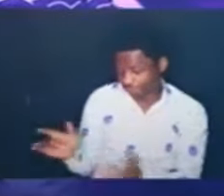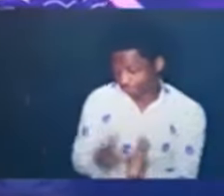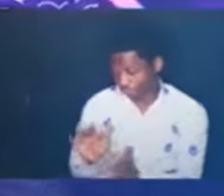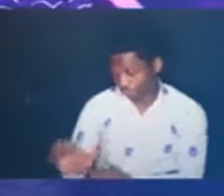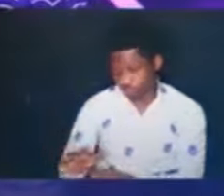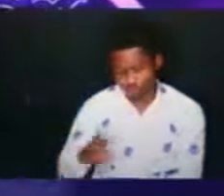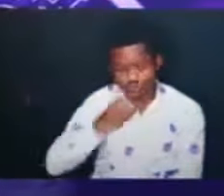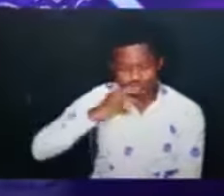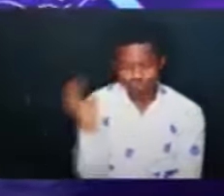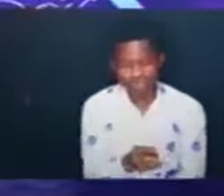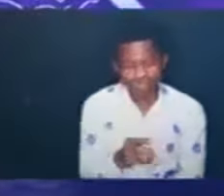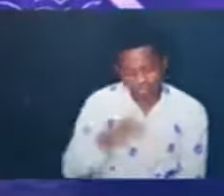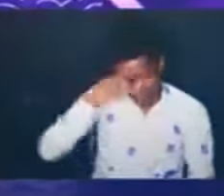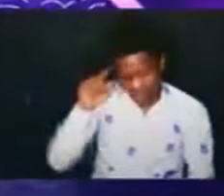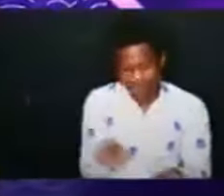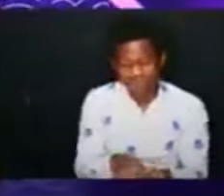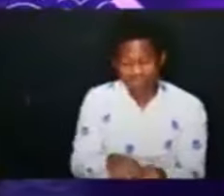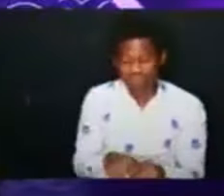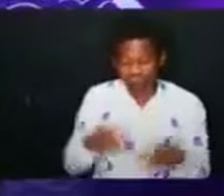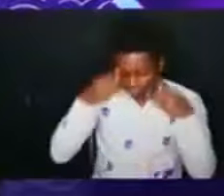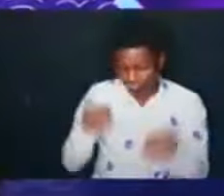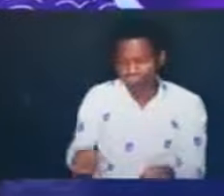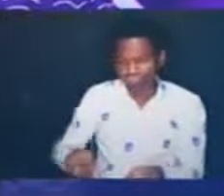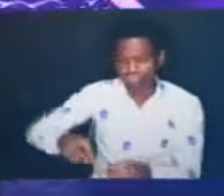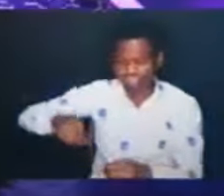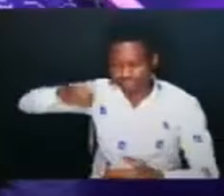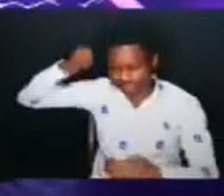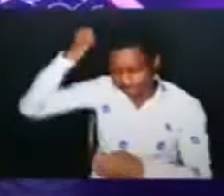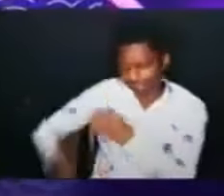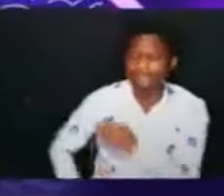Joseph decided to end it all. That could be Joseph. Now